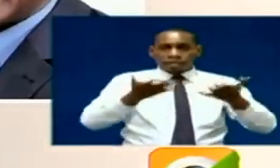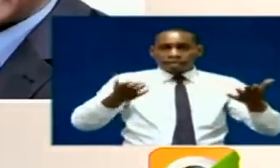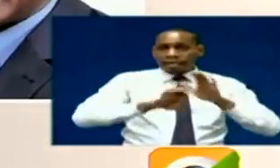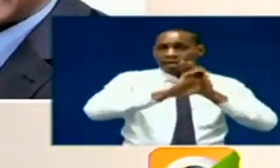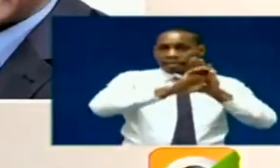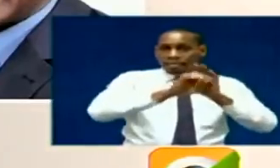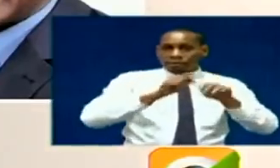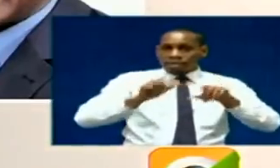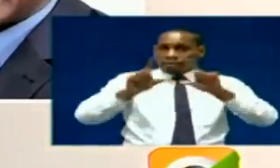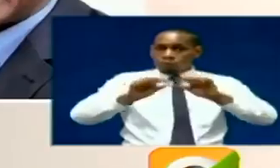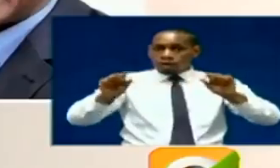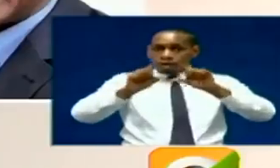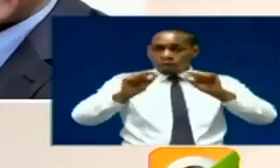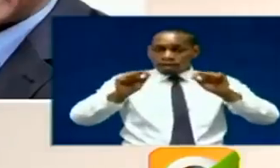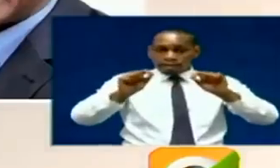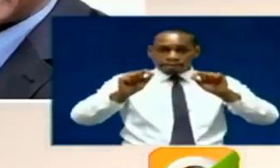For instance, they talk about